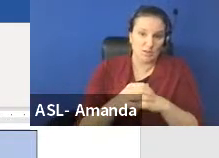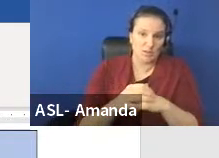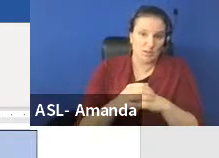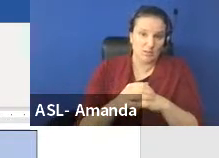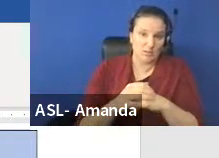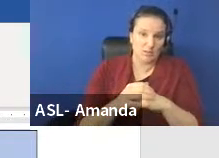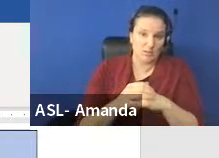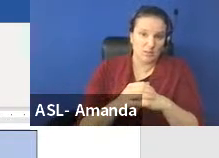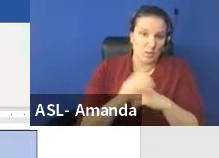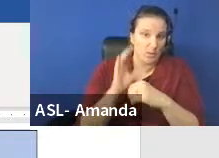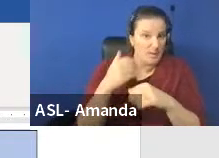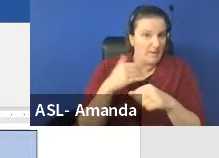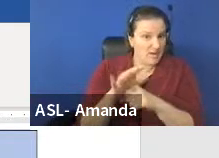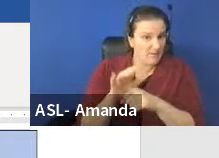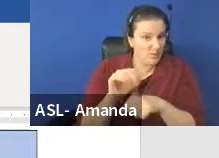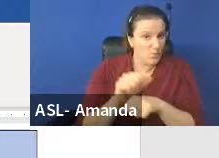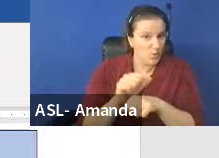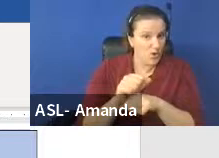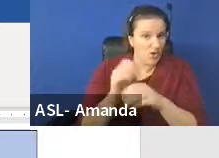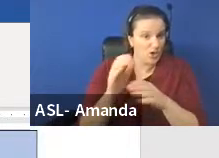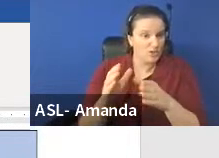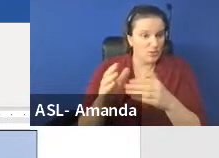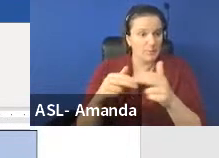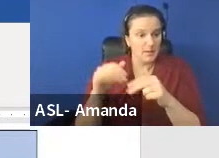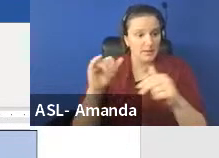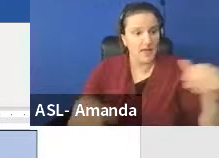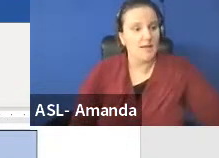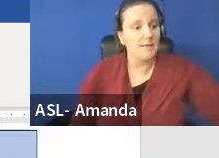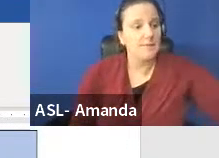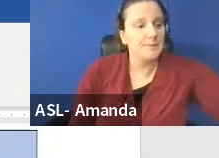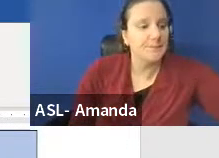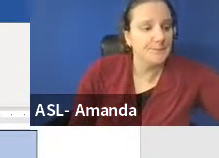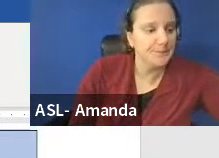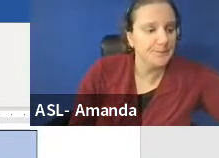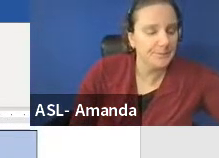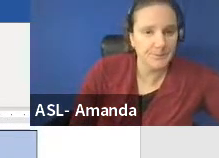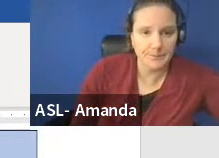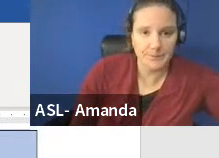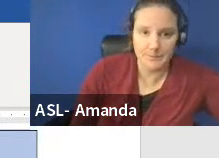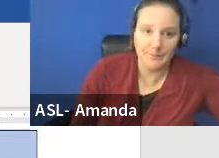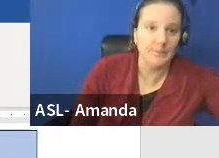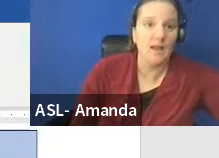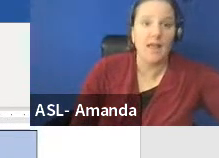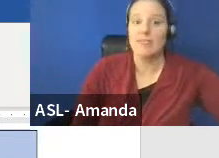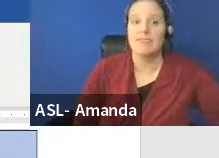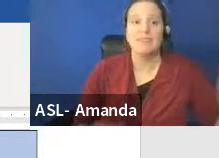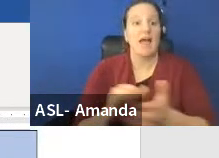have enough workers to build this thing? Because it's huge.